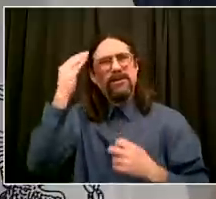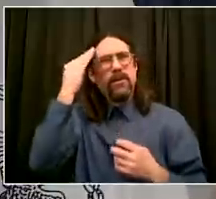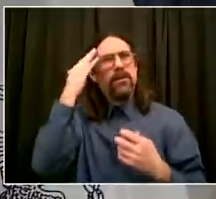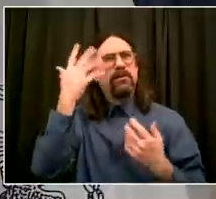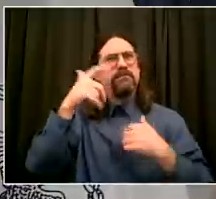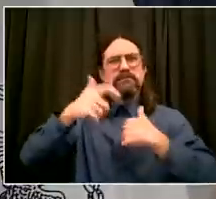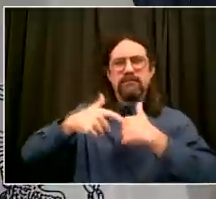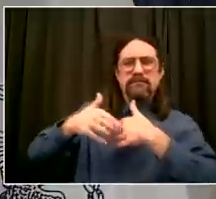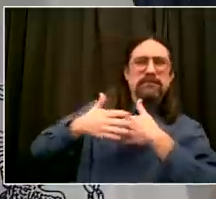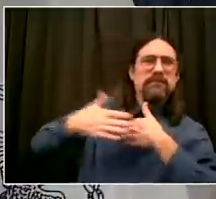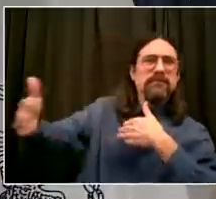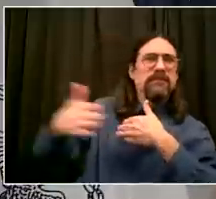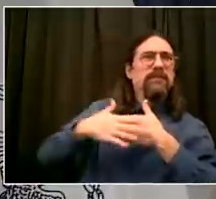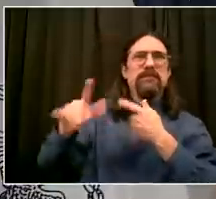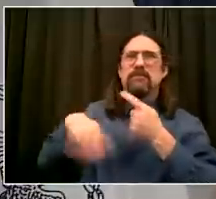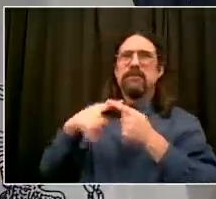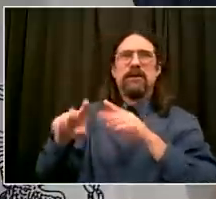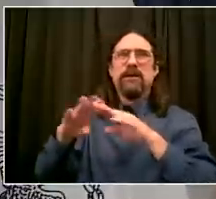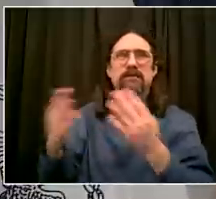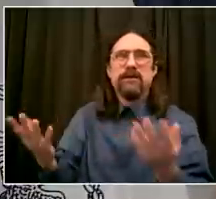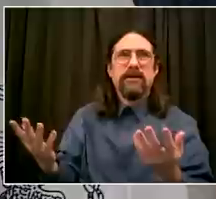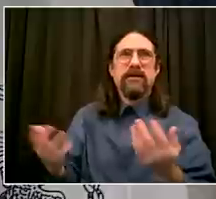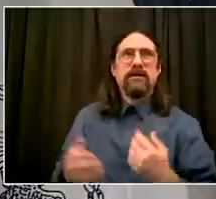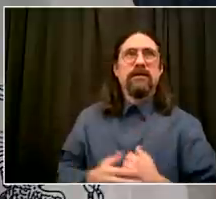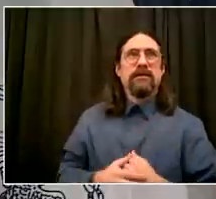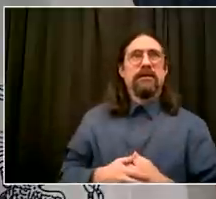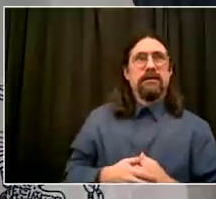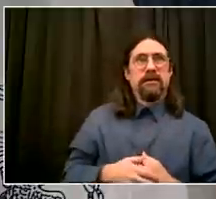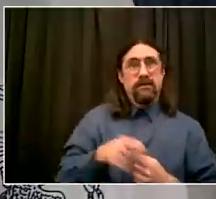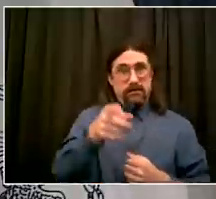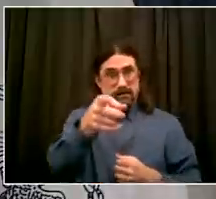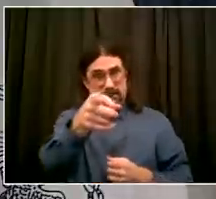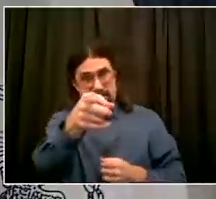you've spoken to the state about it, so they can actually have something to look forward to.